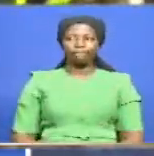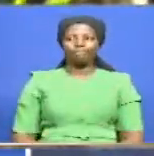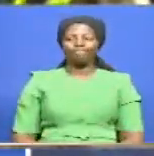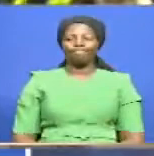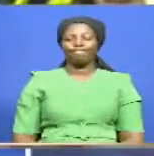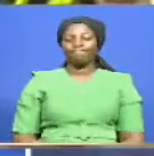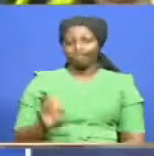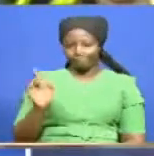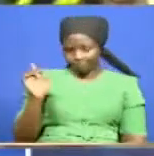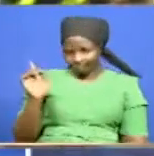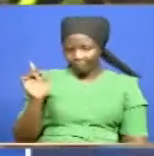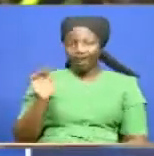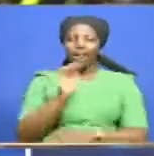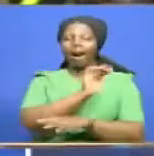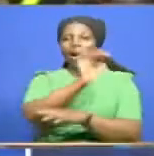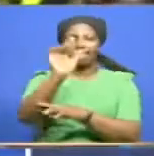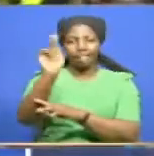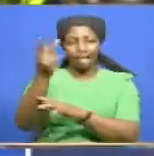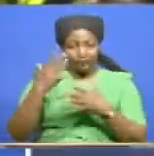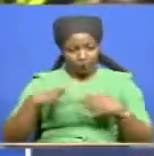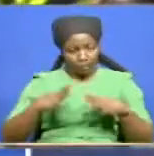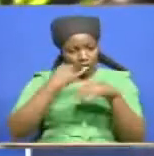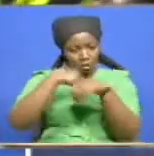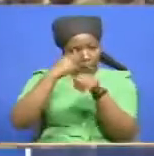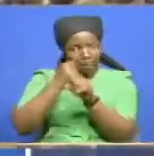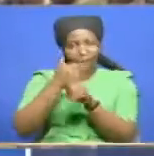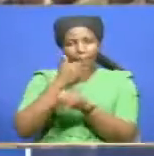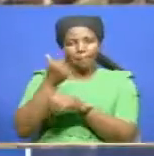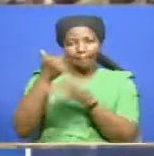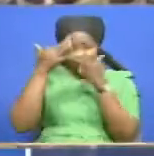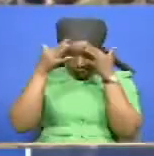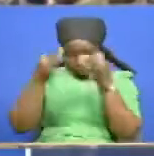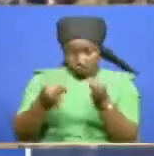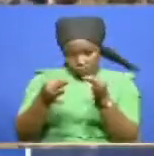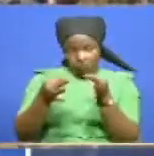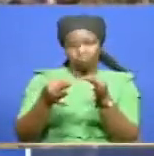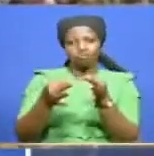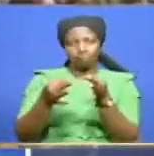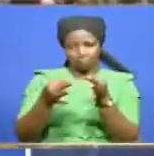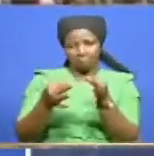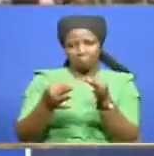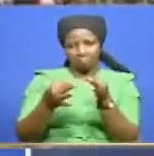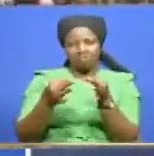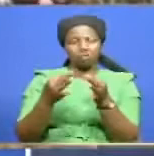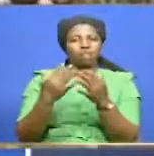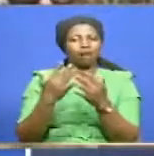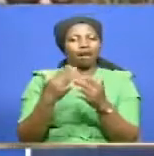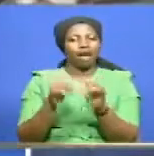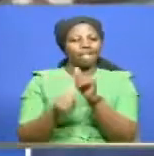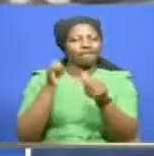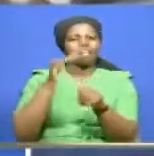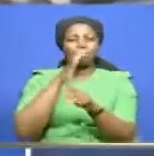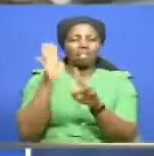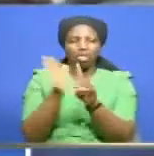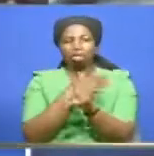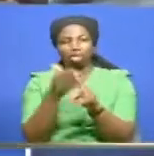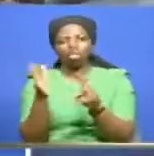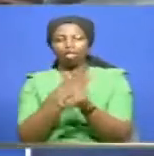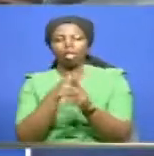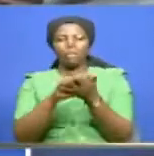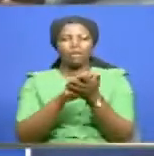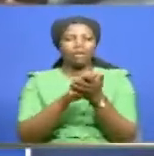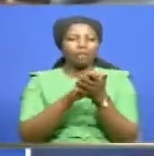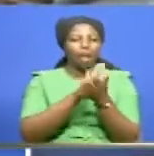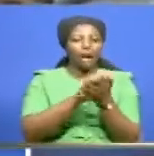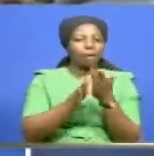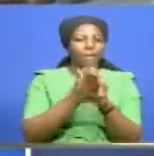It is here that he urged Kenyans to make informed decisions and avoid being hoodwinked by empty promises. According to the president, some